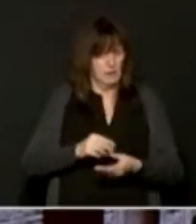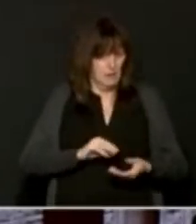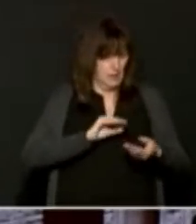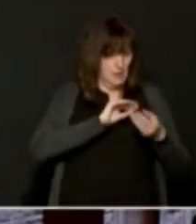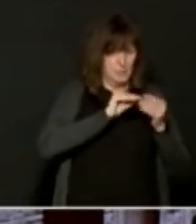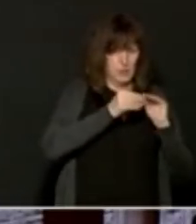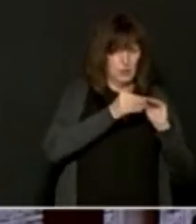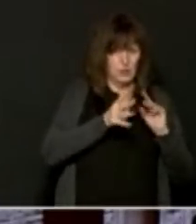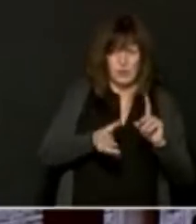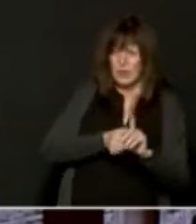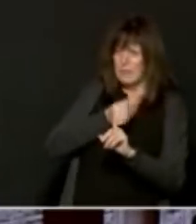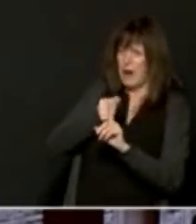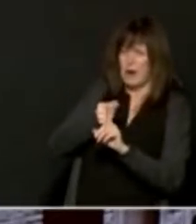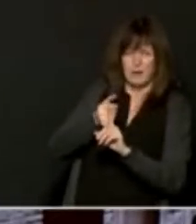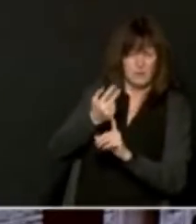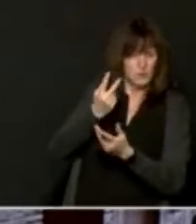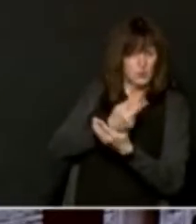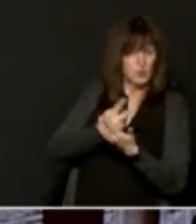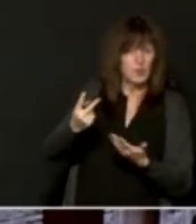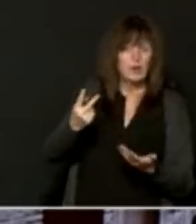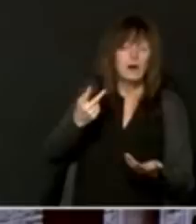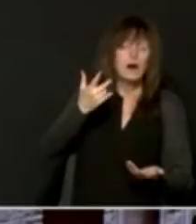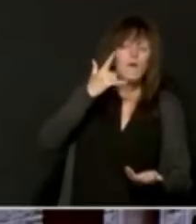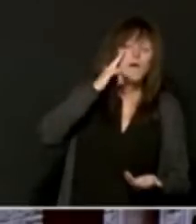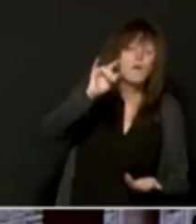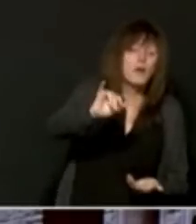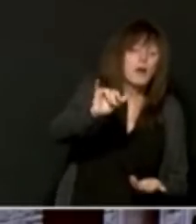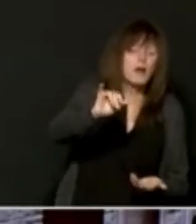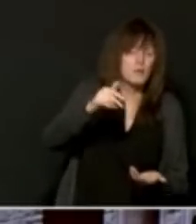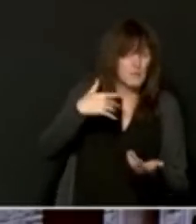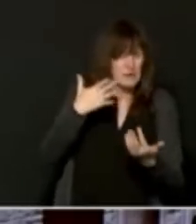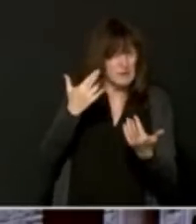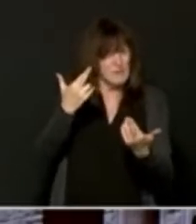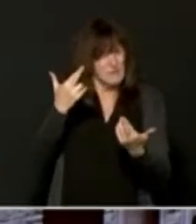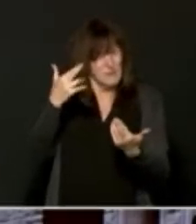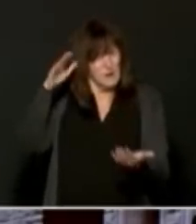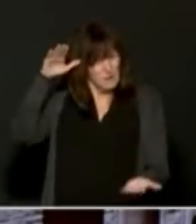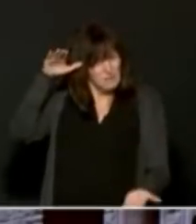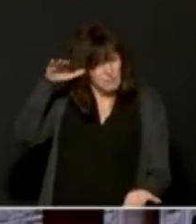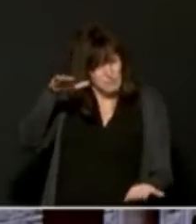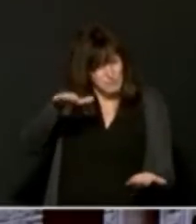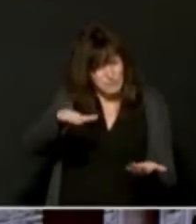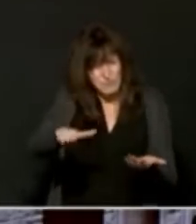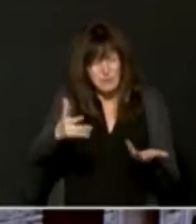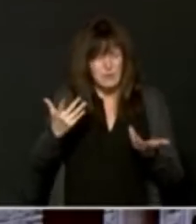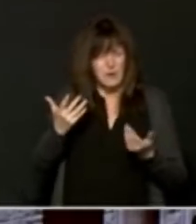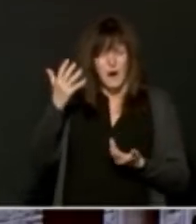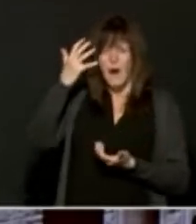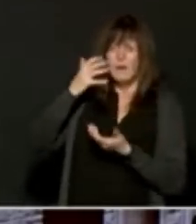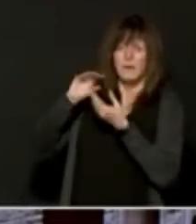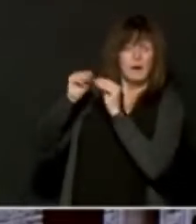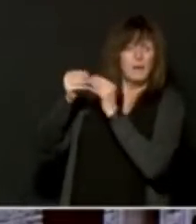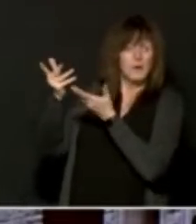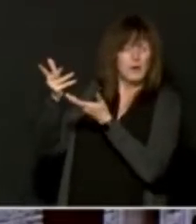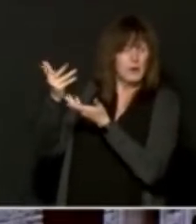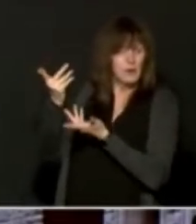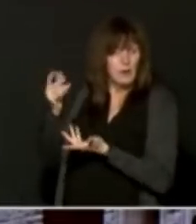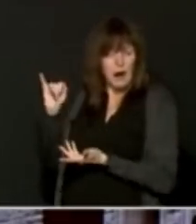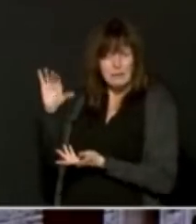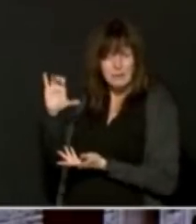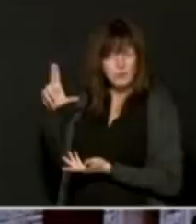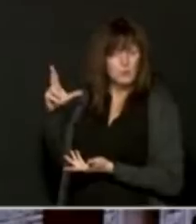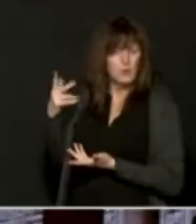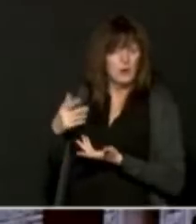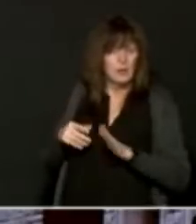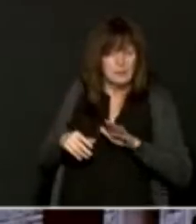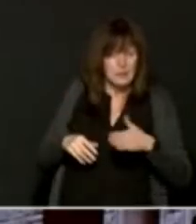from a number point of view, from a hospitalization point of view, an intensive care perspective, and also deaths of